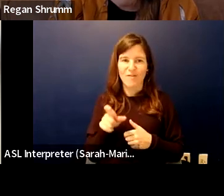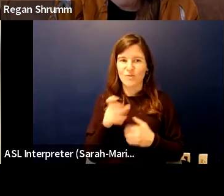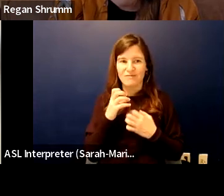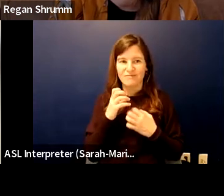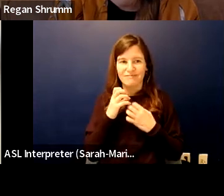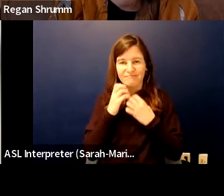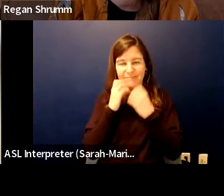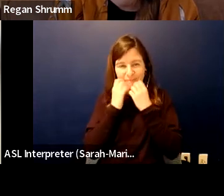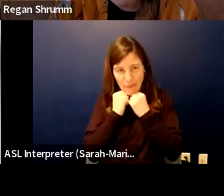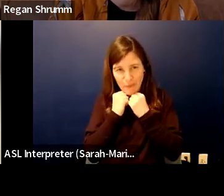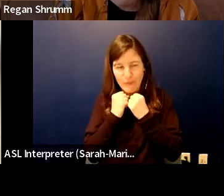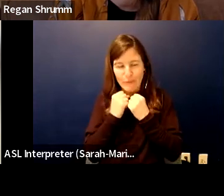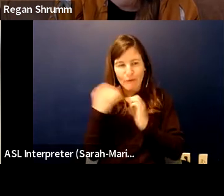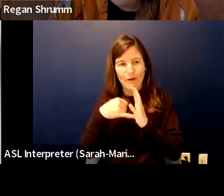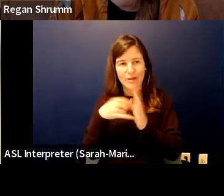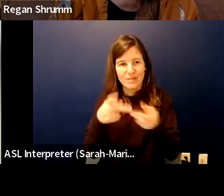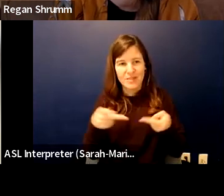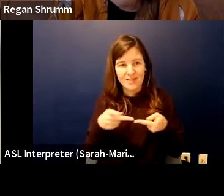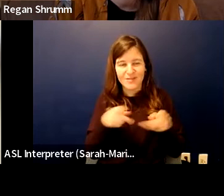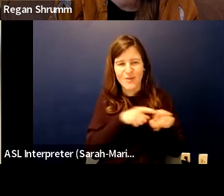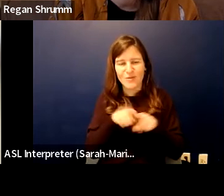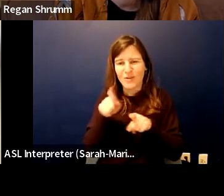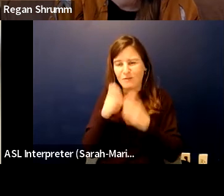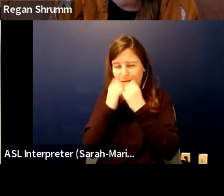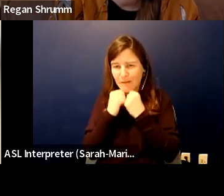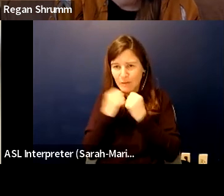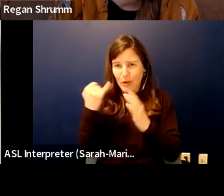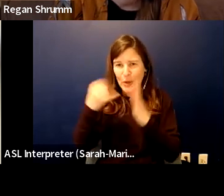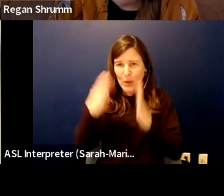but also on artists. And you know,